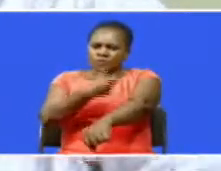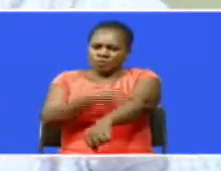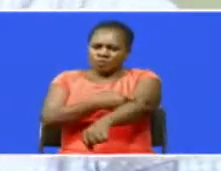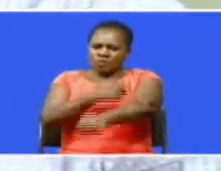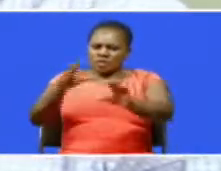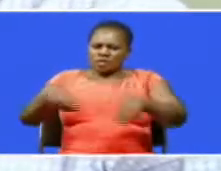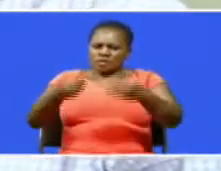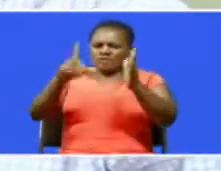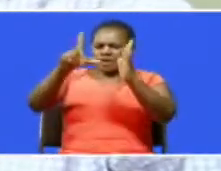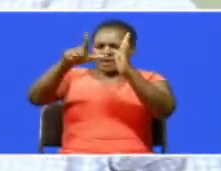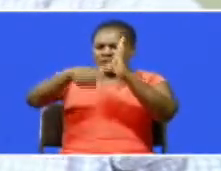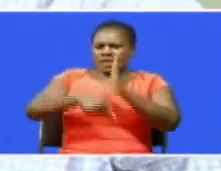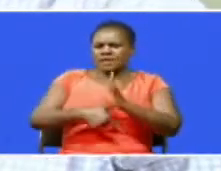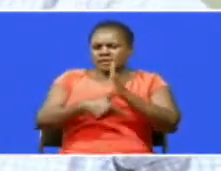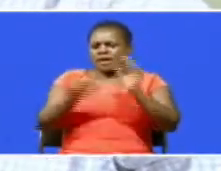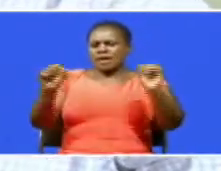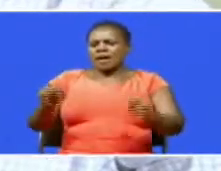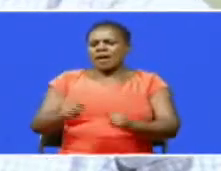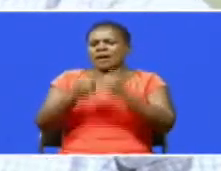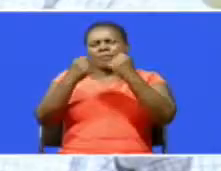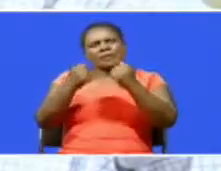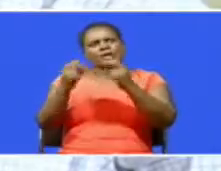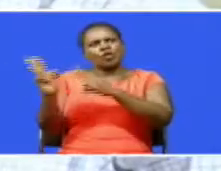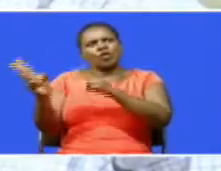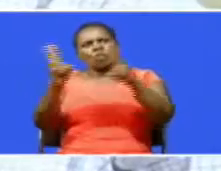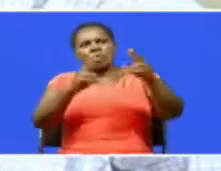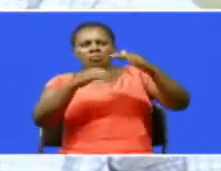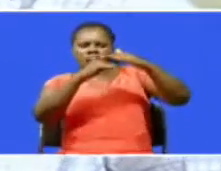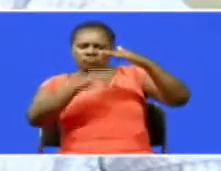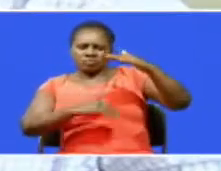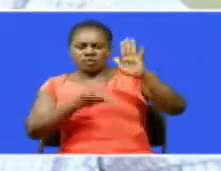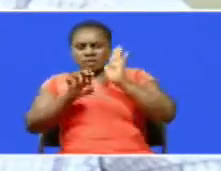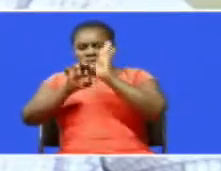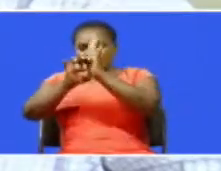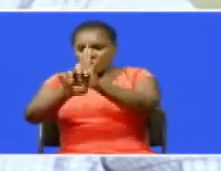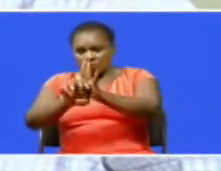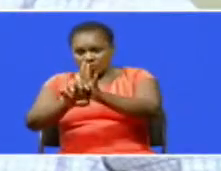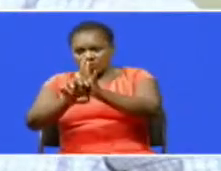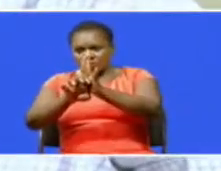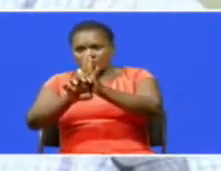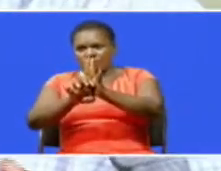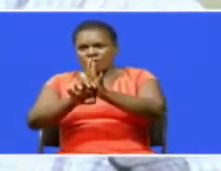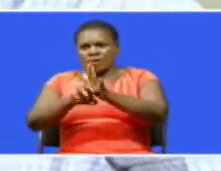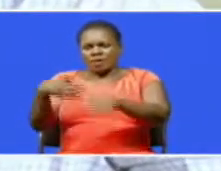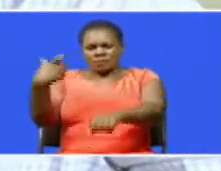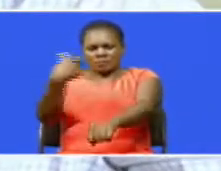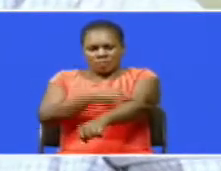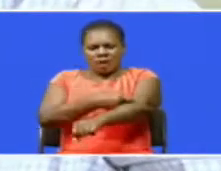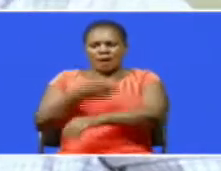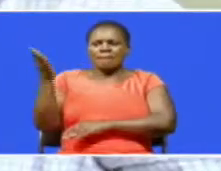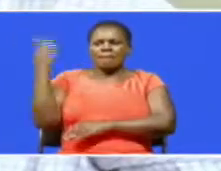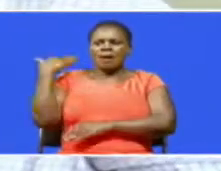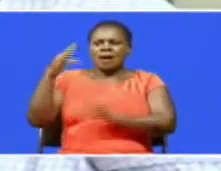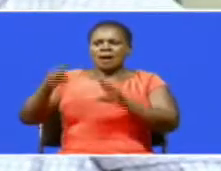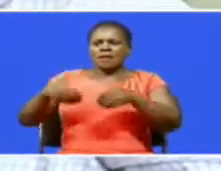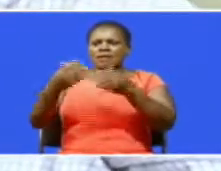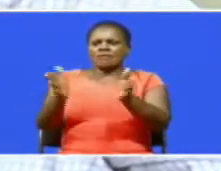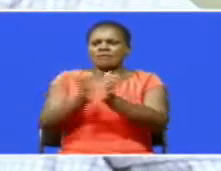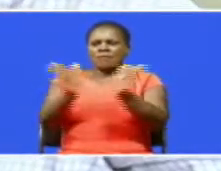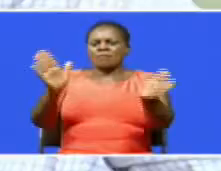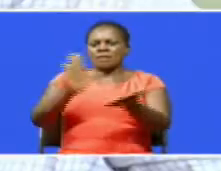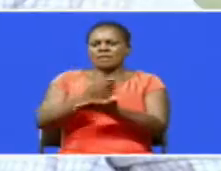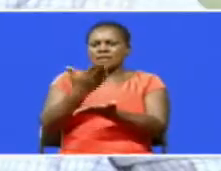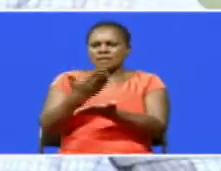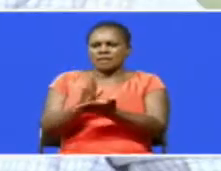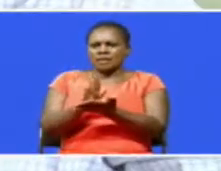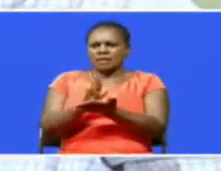given later, you find the coverage is even less. For instance, The last vaccination that would be given in the public sector